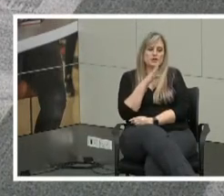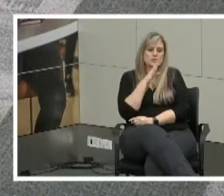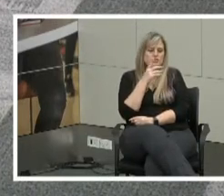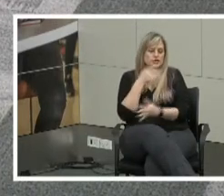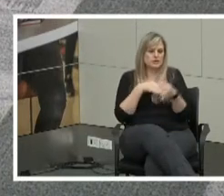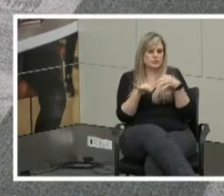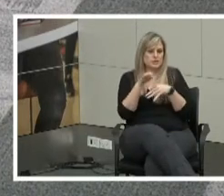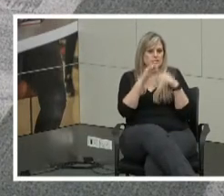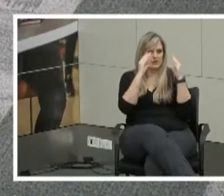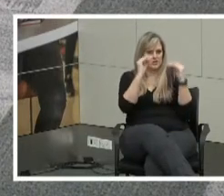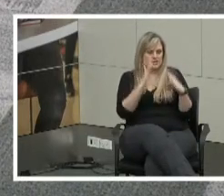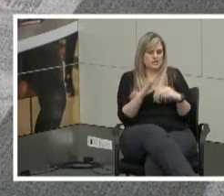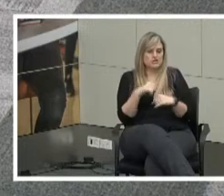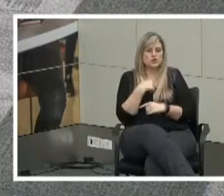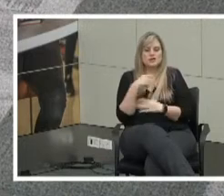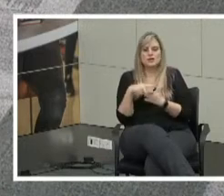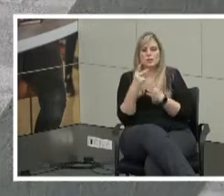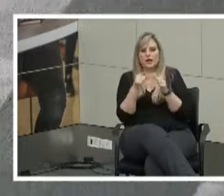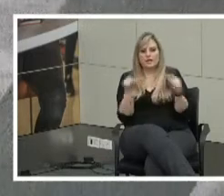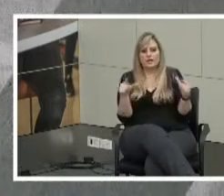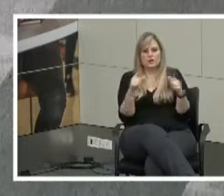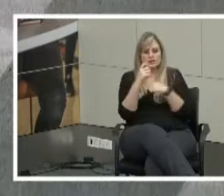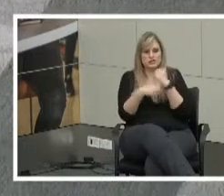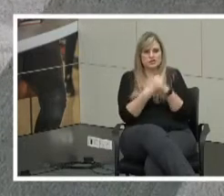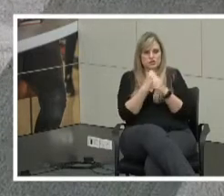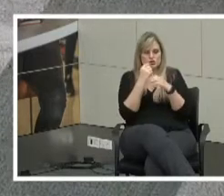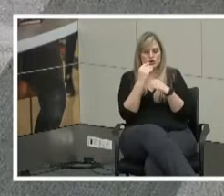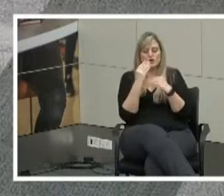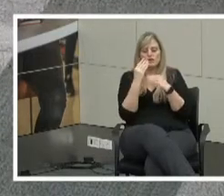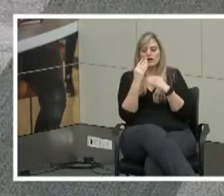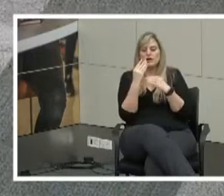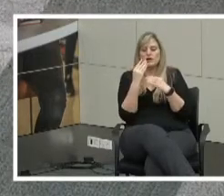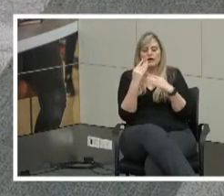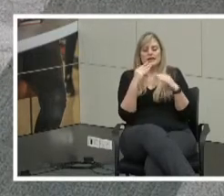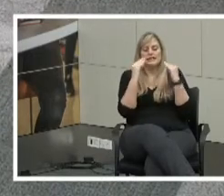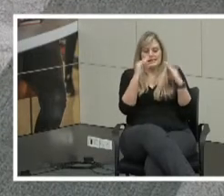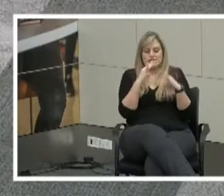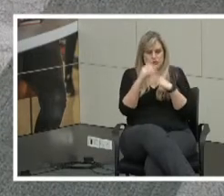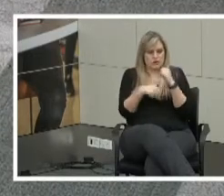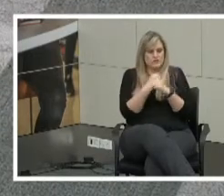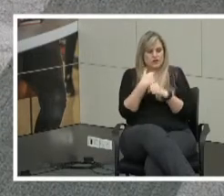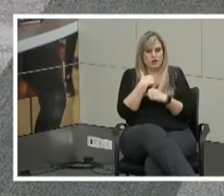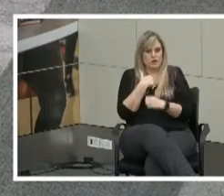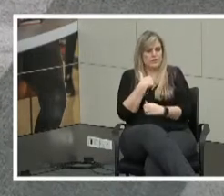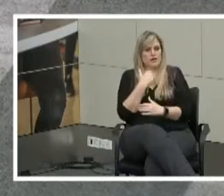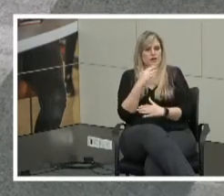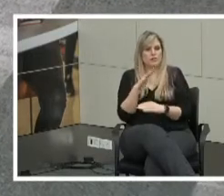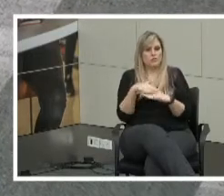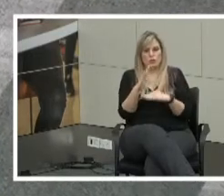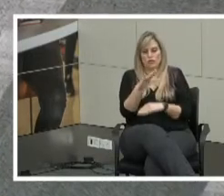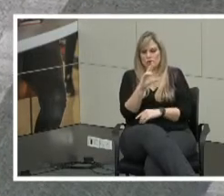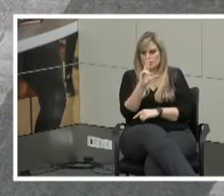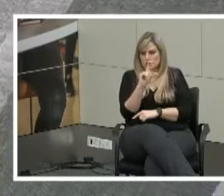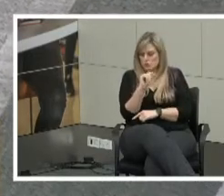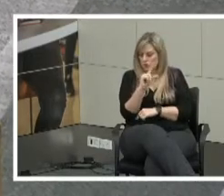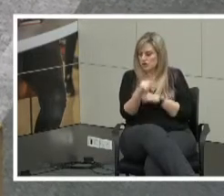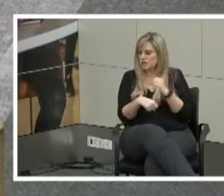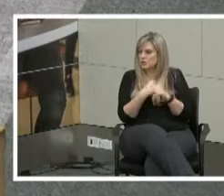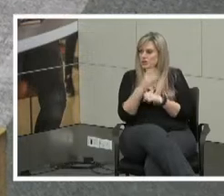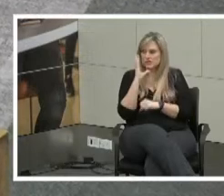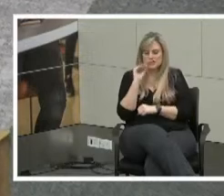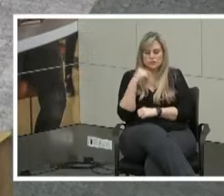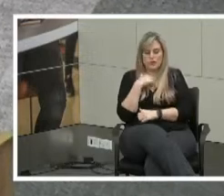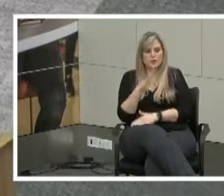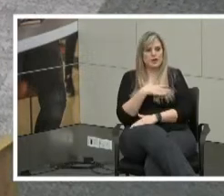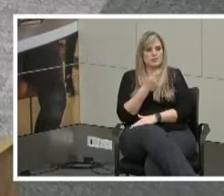retaliation as a bilingual teacher of the year with 20 years over 20 years experience I'm extremely troubled by the disparities and assessment practices for bilingual